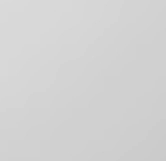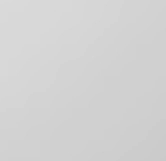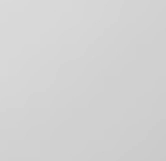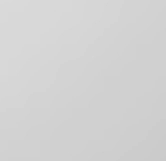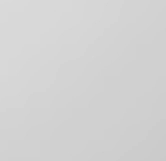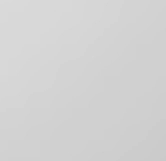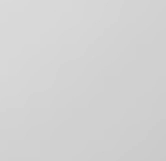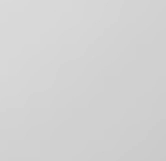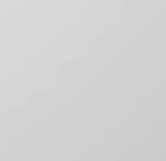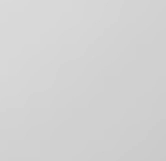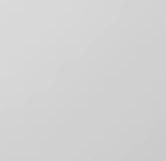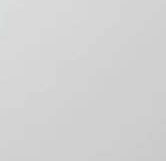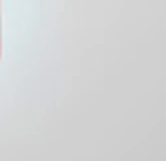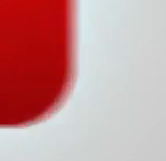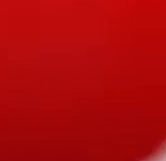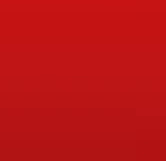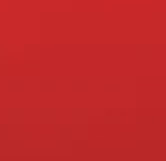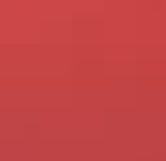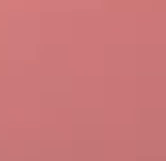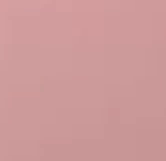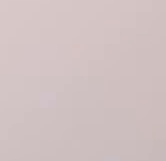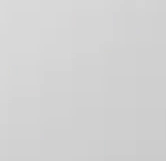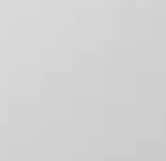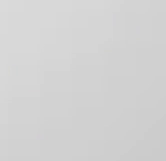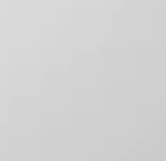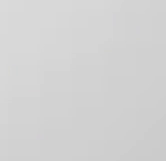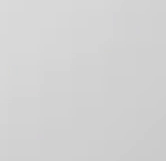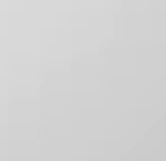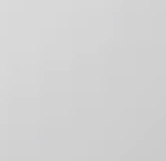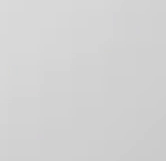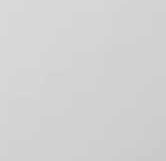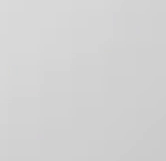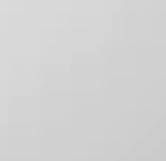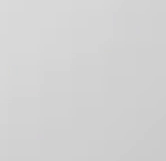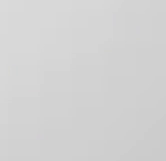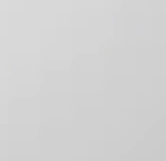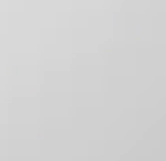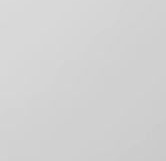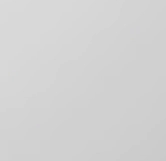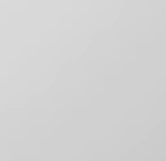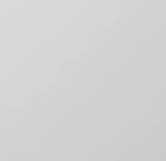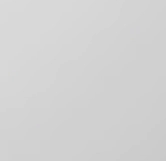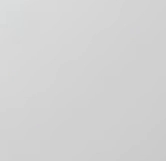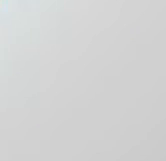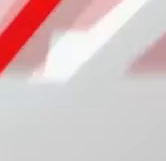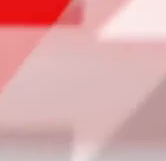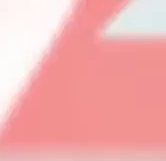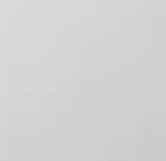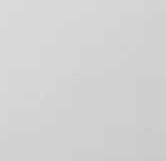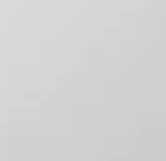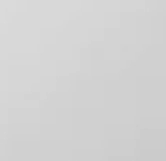Watching TV 47, the home of untold stories.